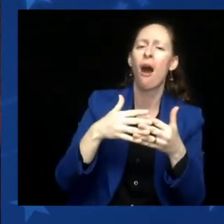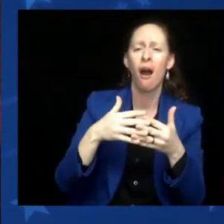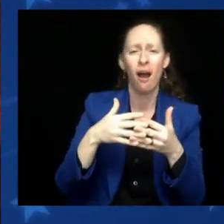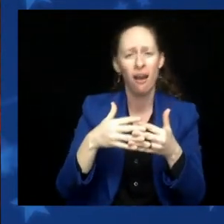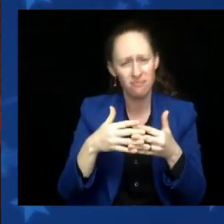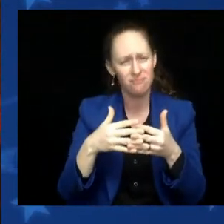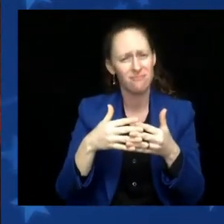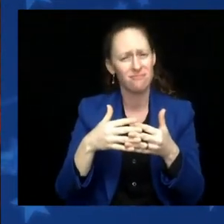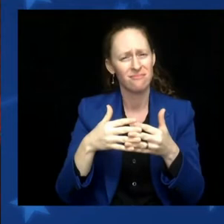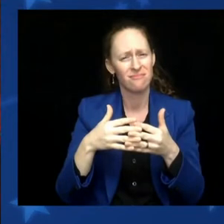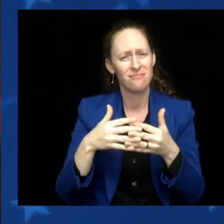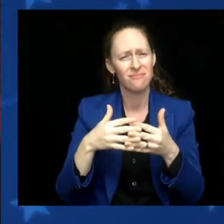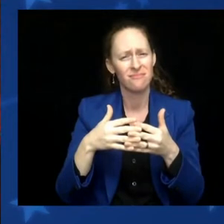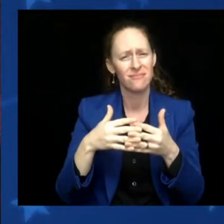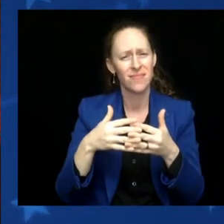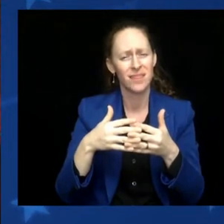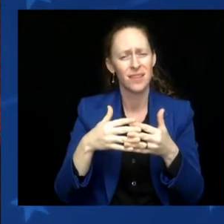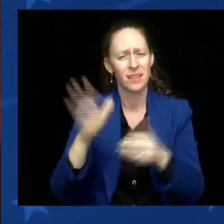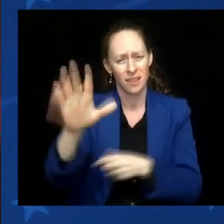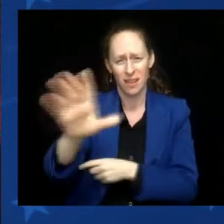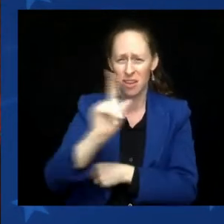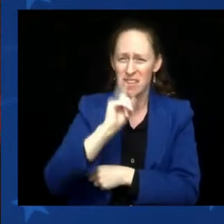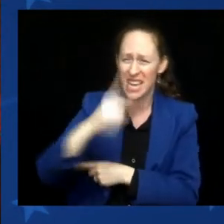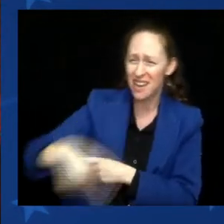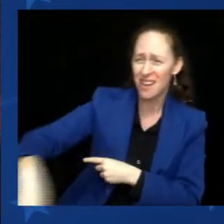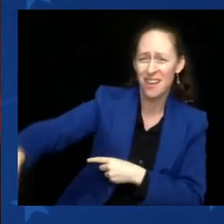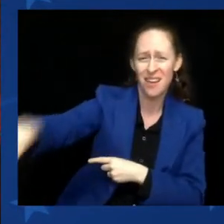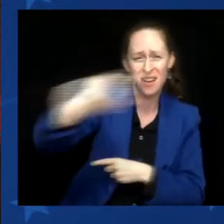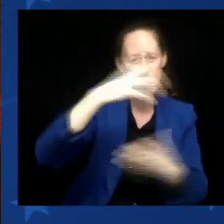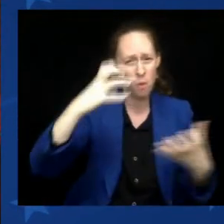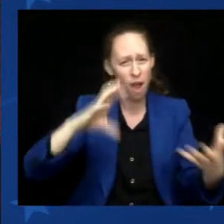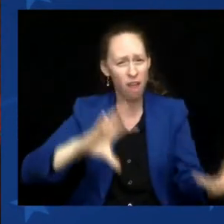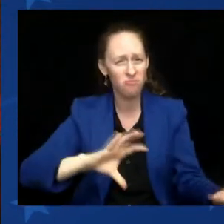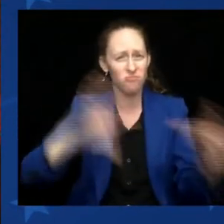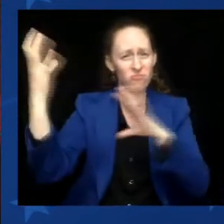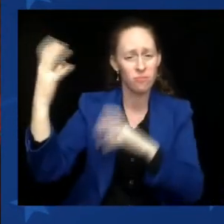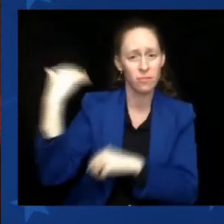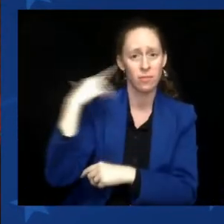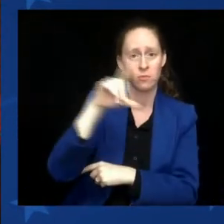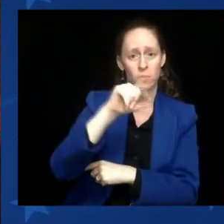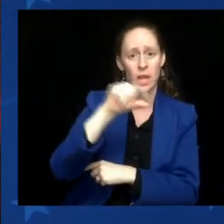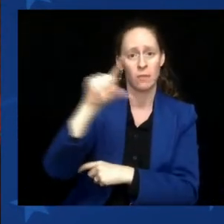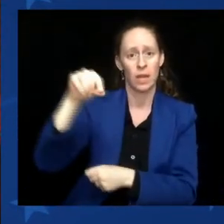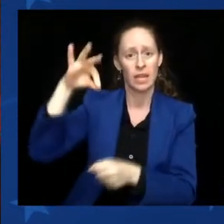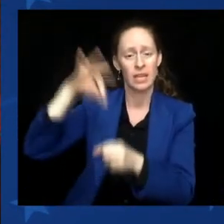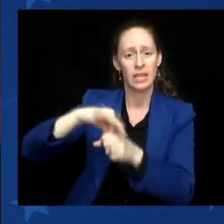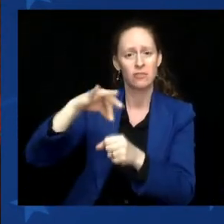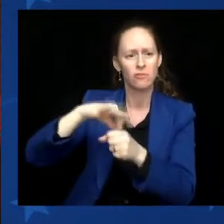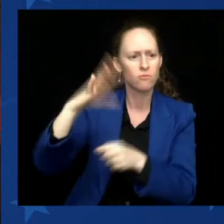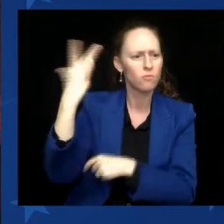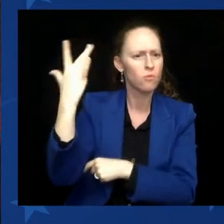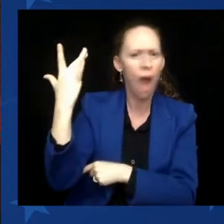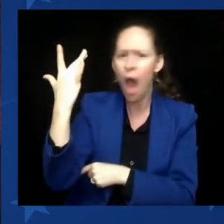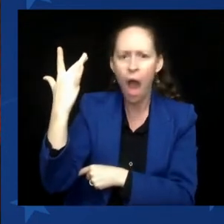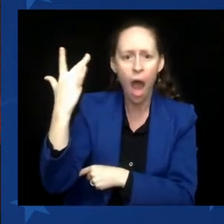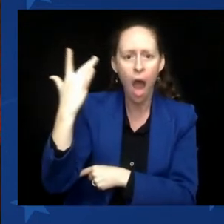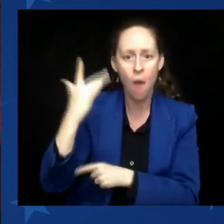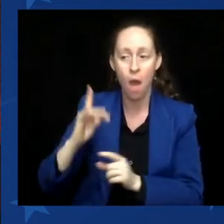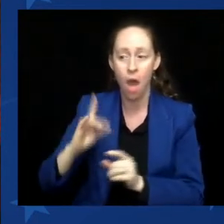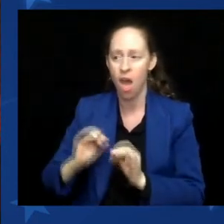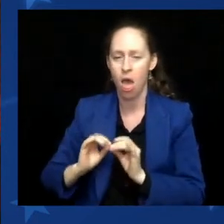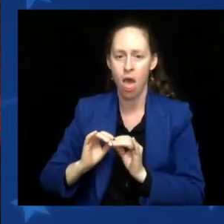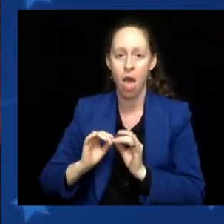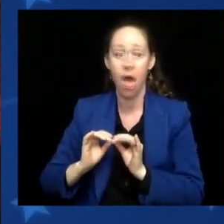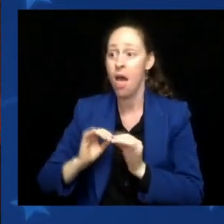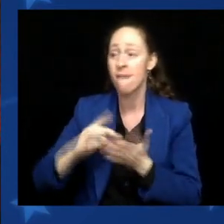preparation for the 2022 and 2024 elections. They tried everything last